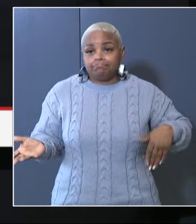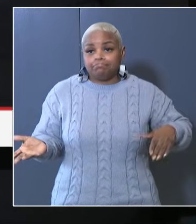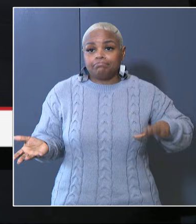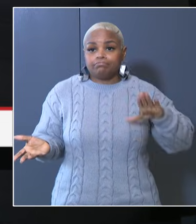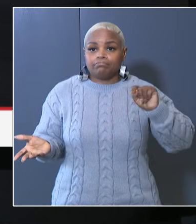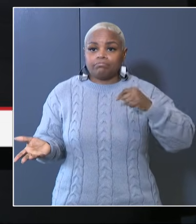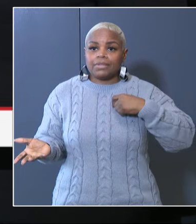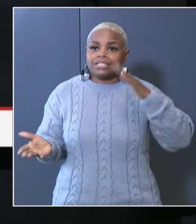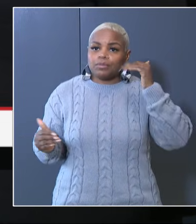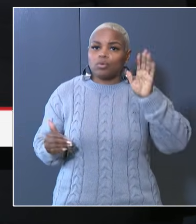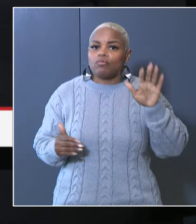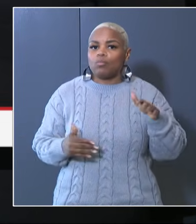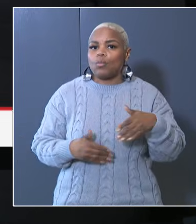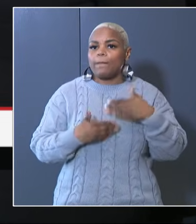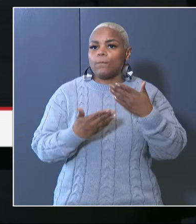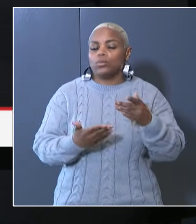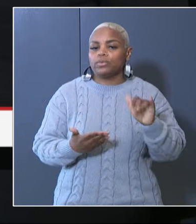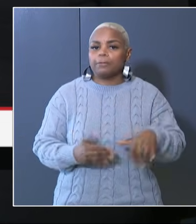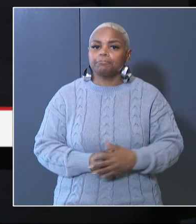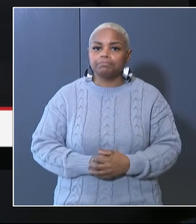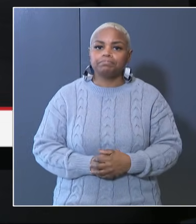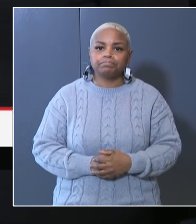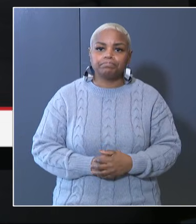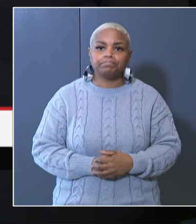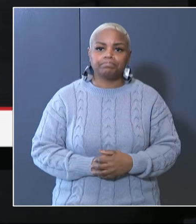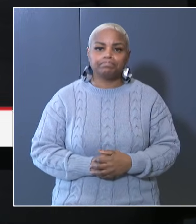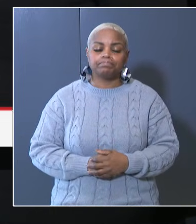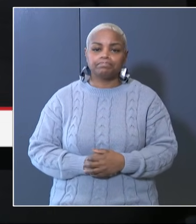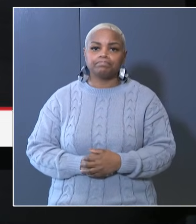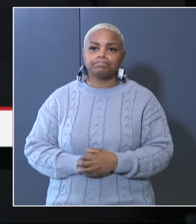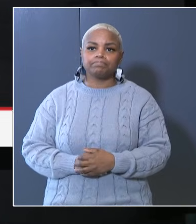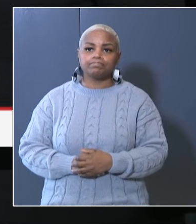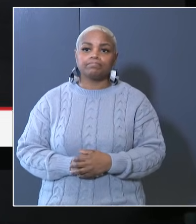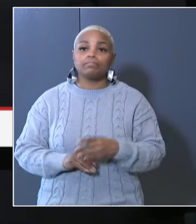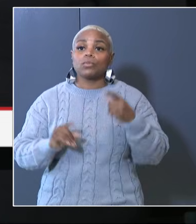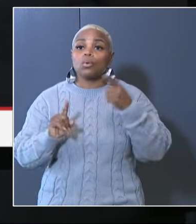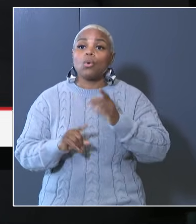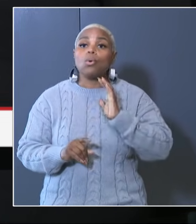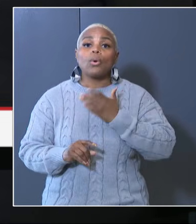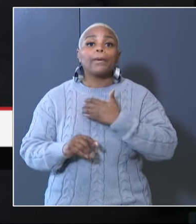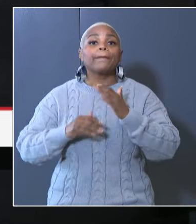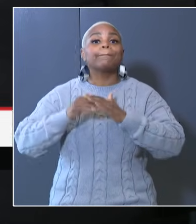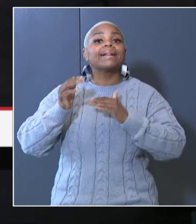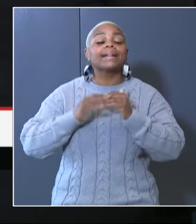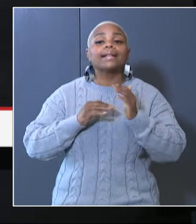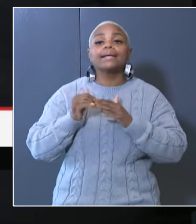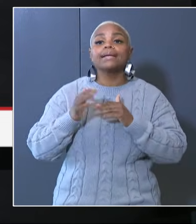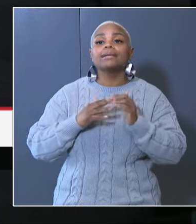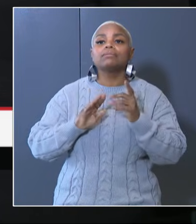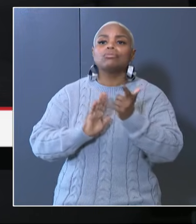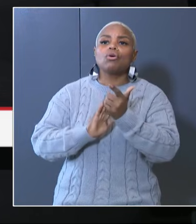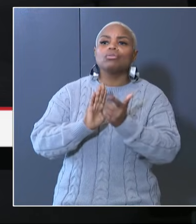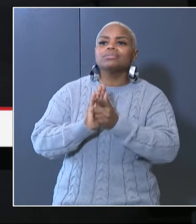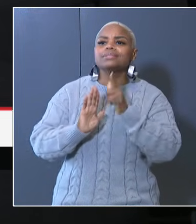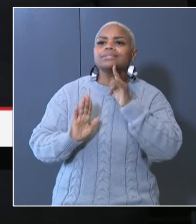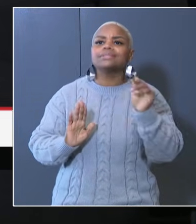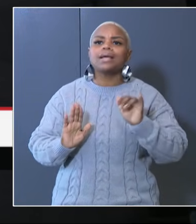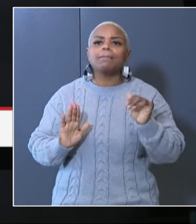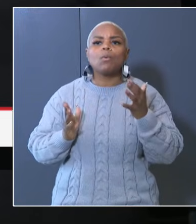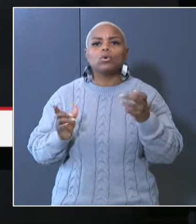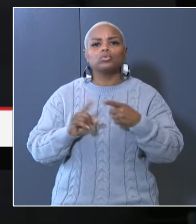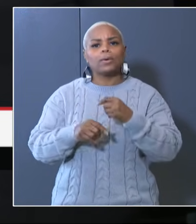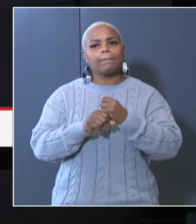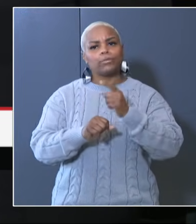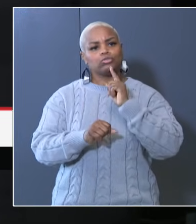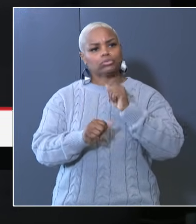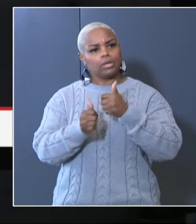happen so that our building owners can be compliant. Are you referring to the Green Housing